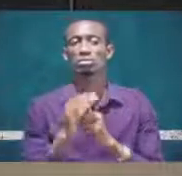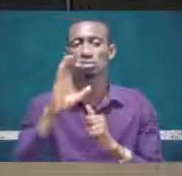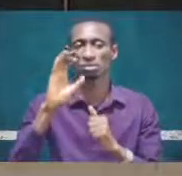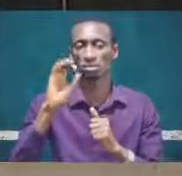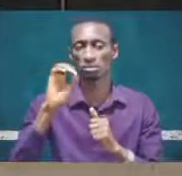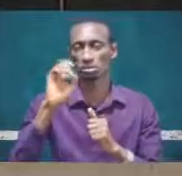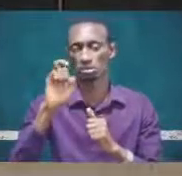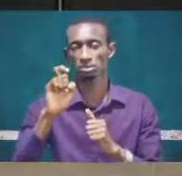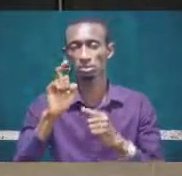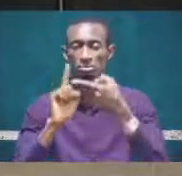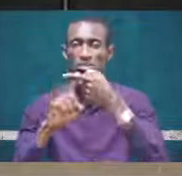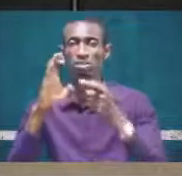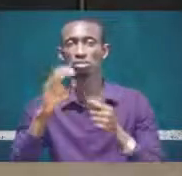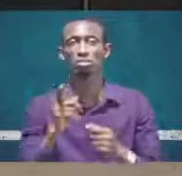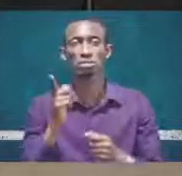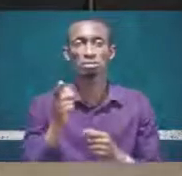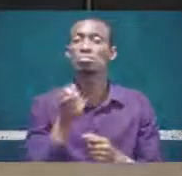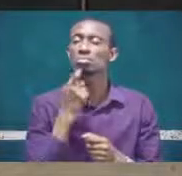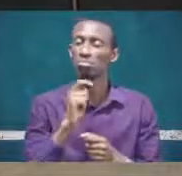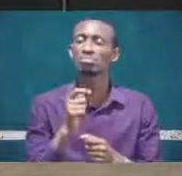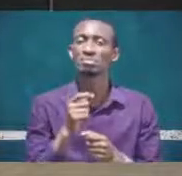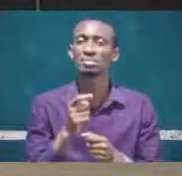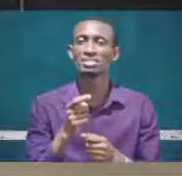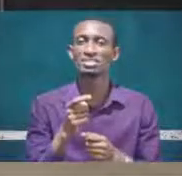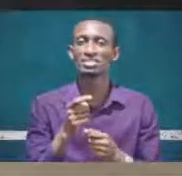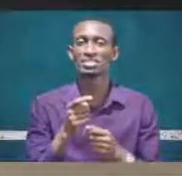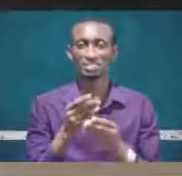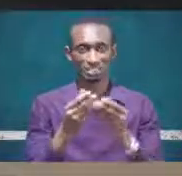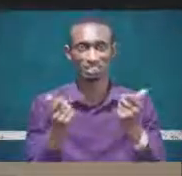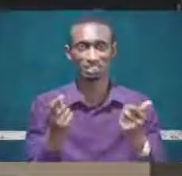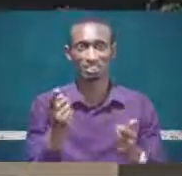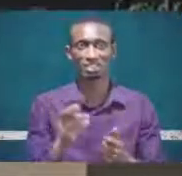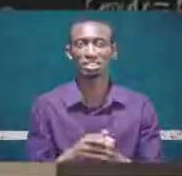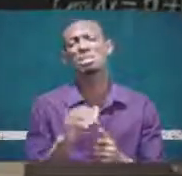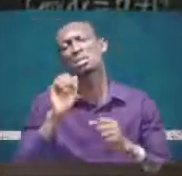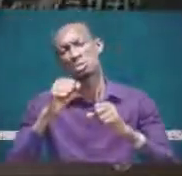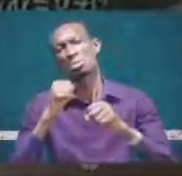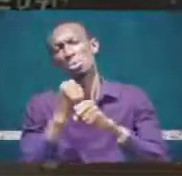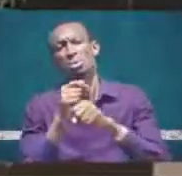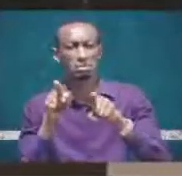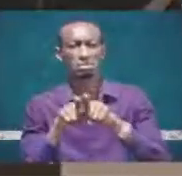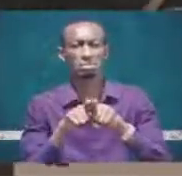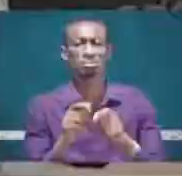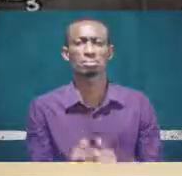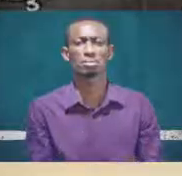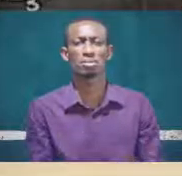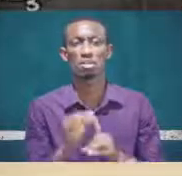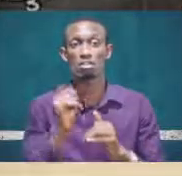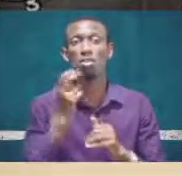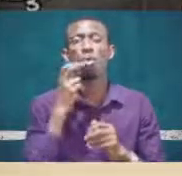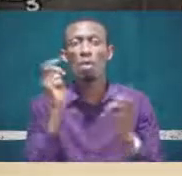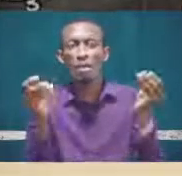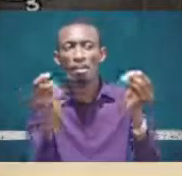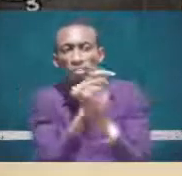then plus c. That should be the answer. And you can do the same if you